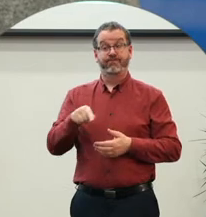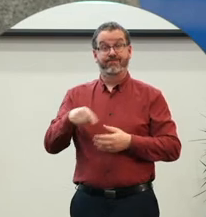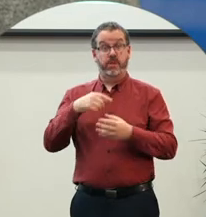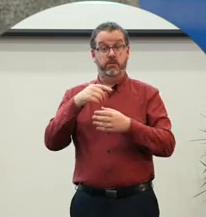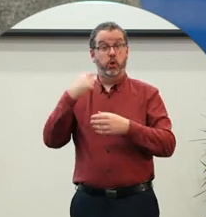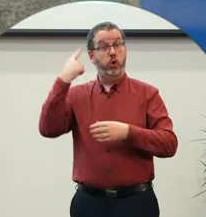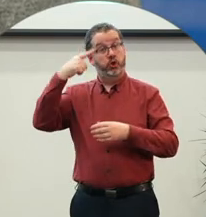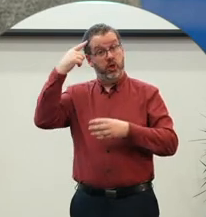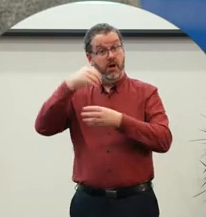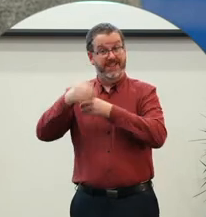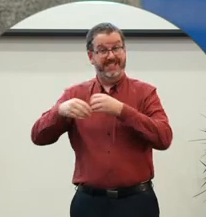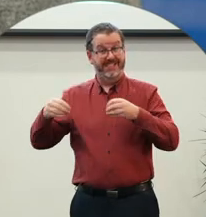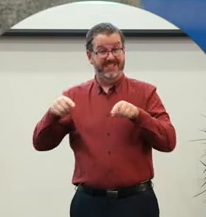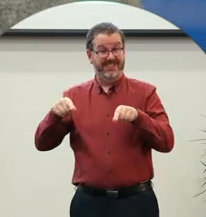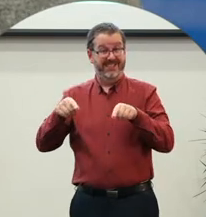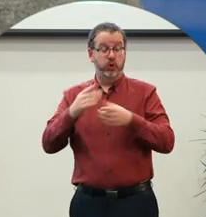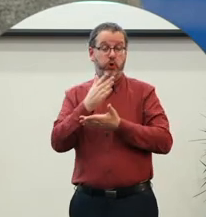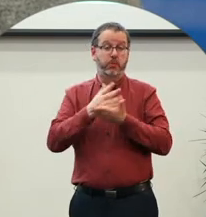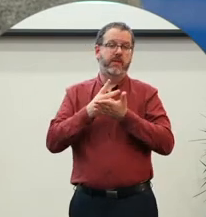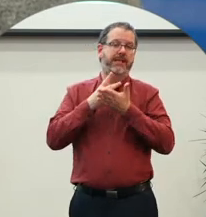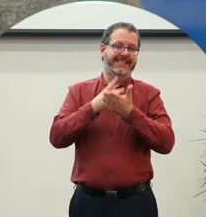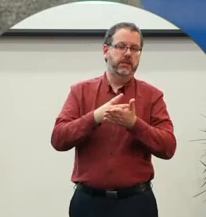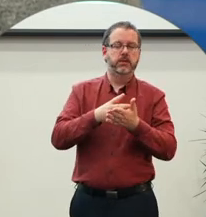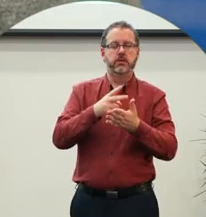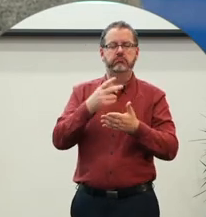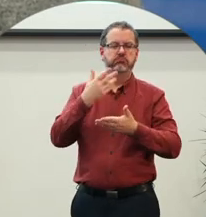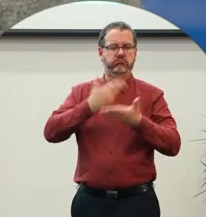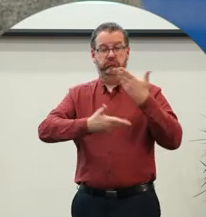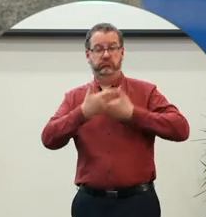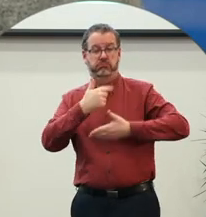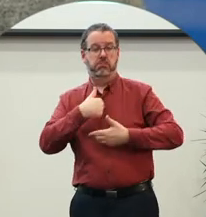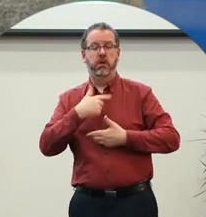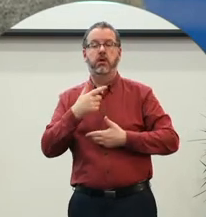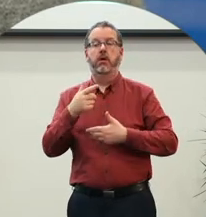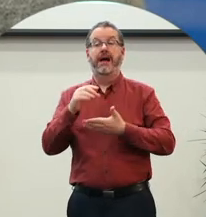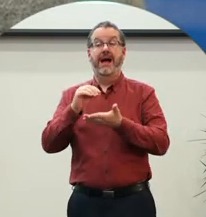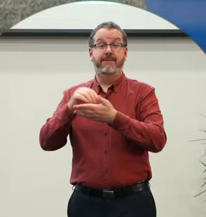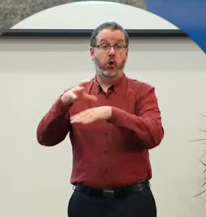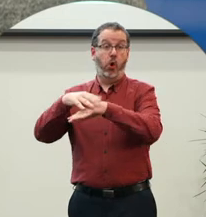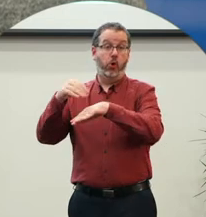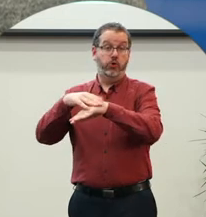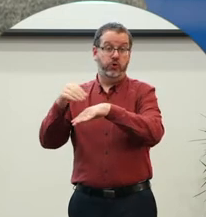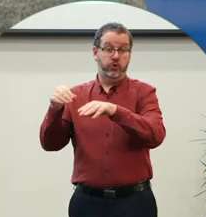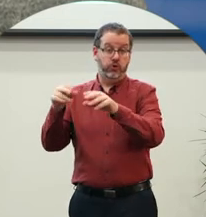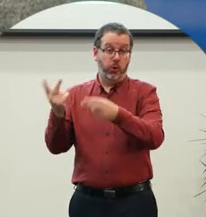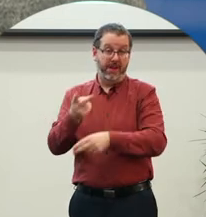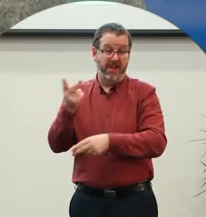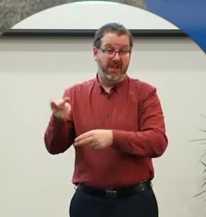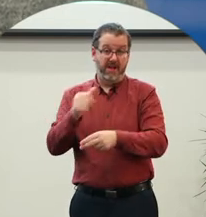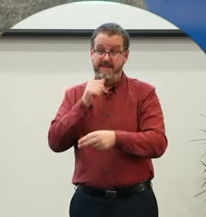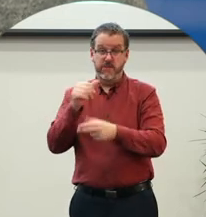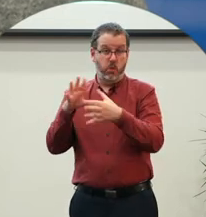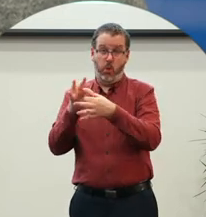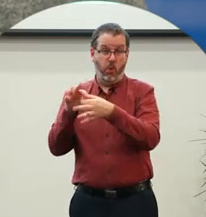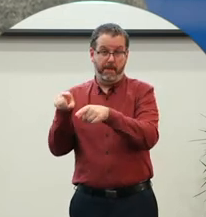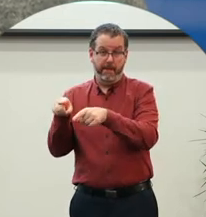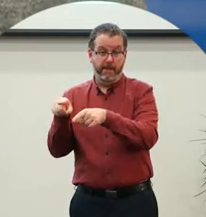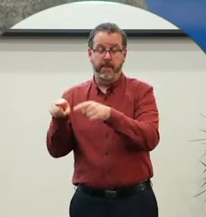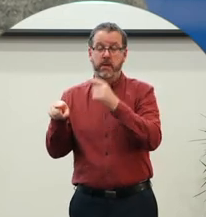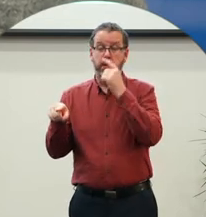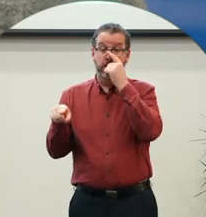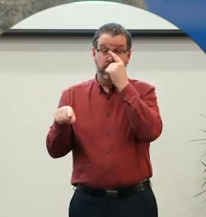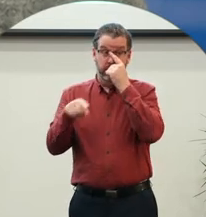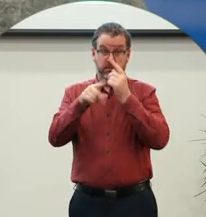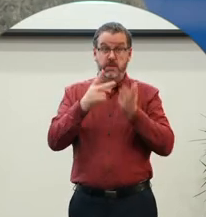about there was a middle-aged couple who were living in a cemetery, a homeless couple, and she just moved out of her apartment and she gave them her